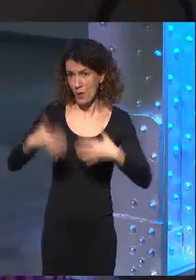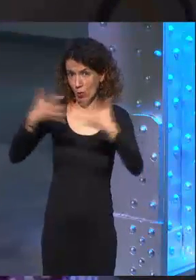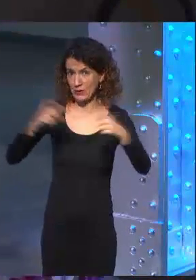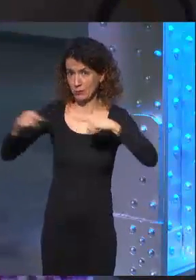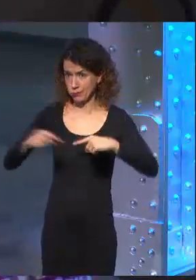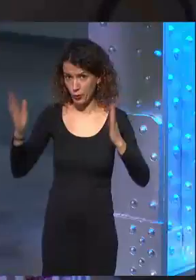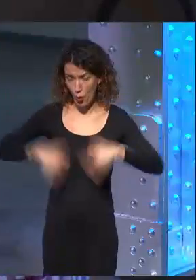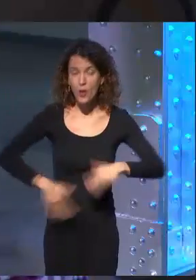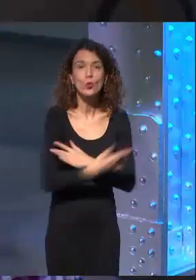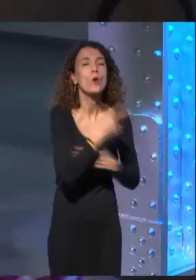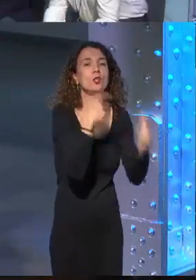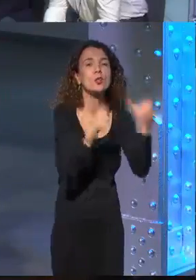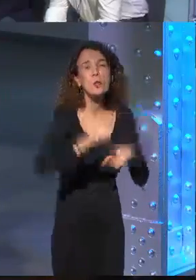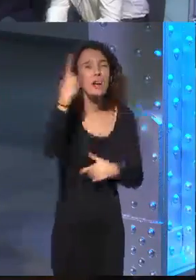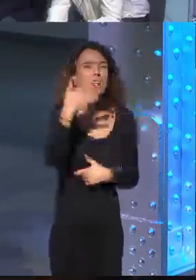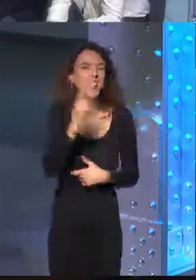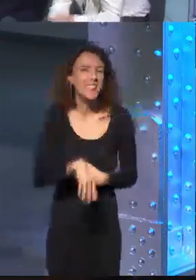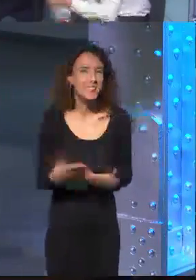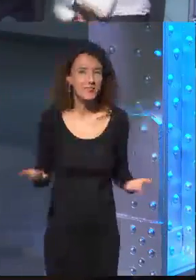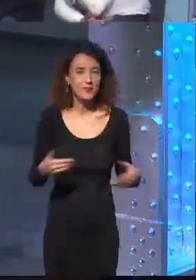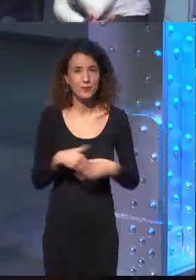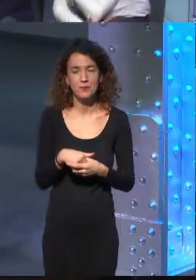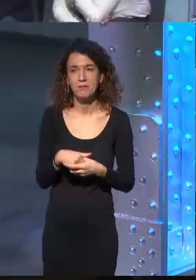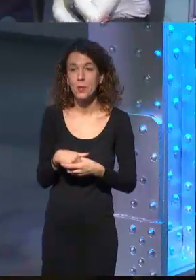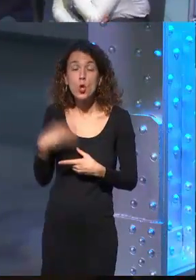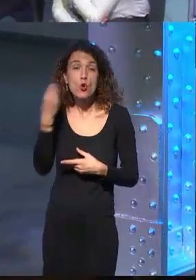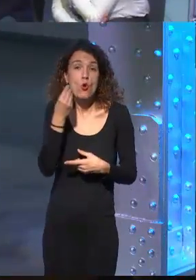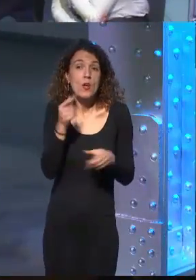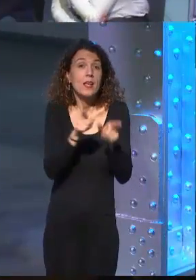odds to discuss. So who do you insult?